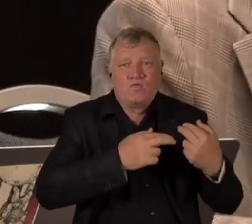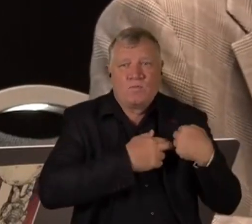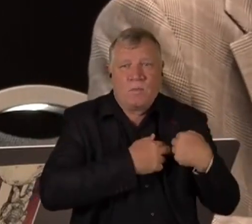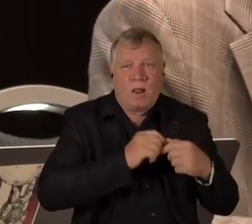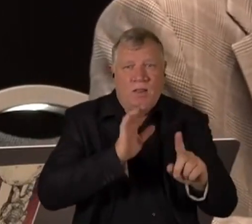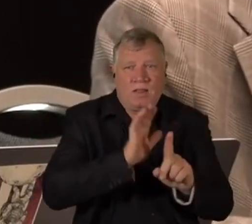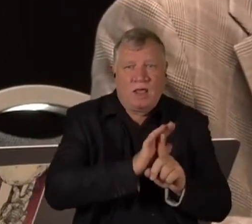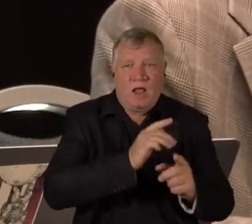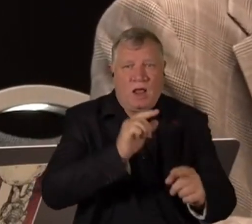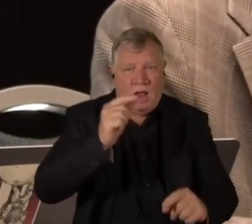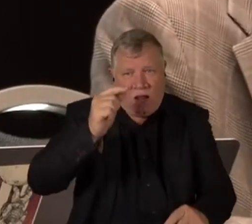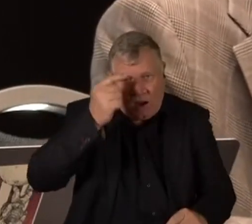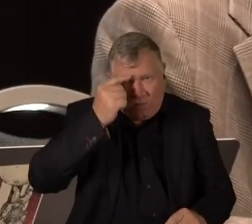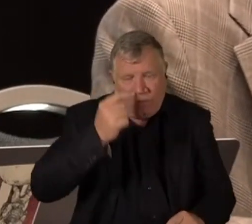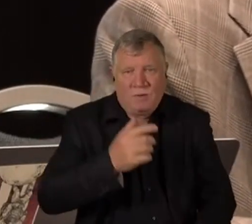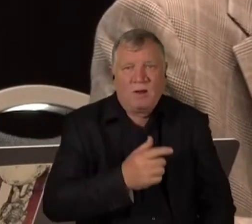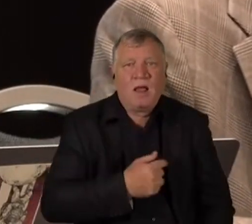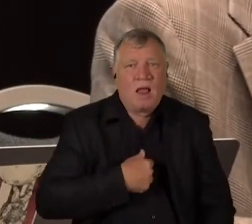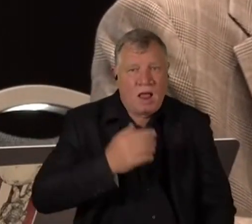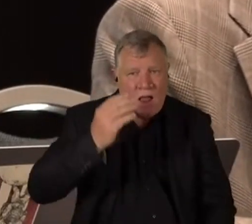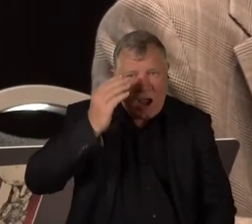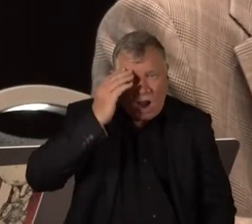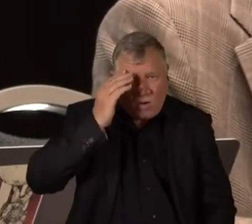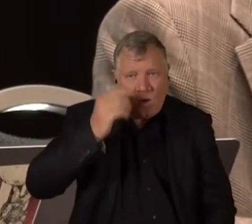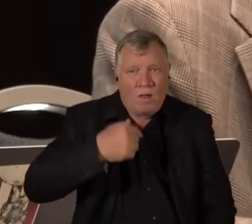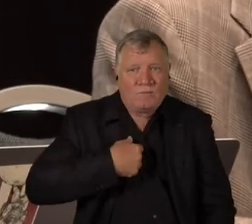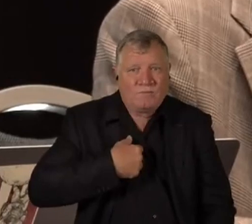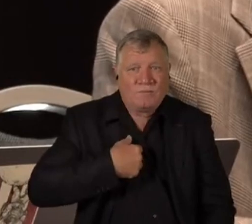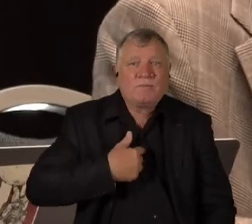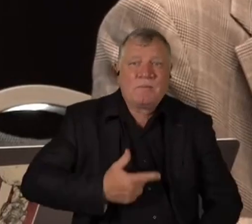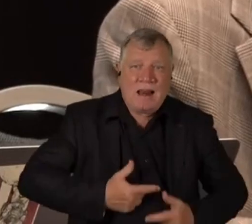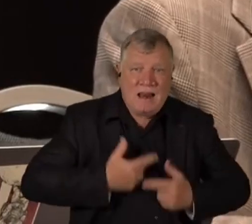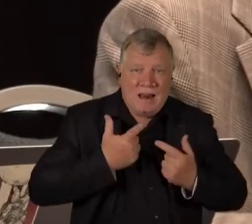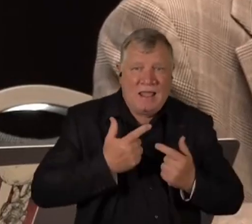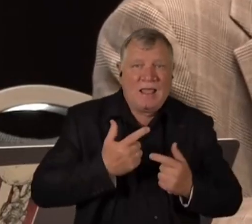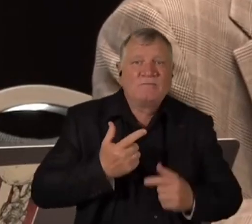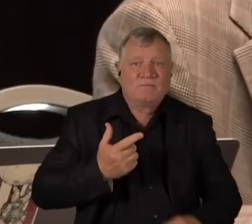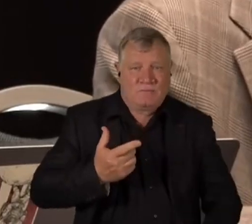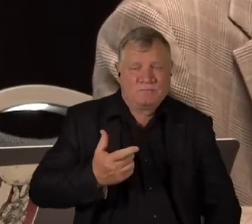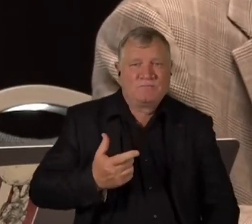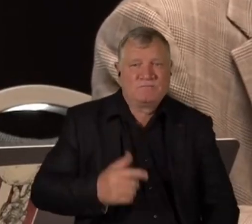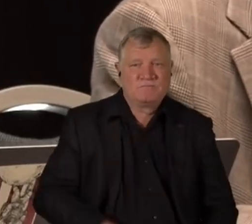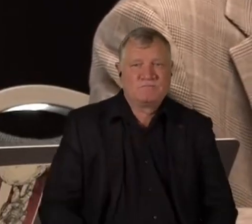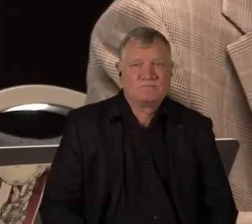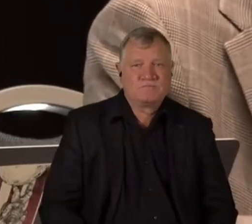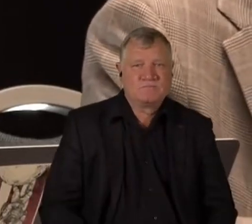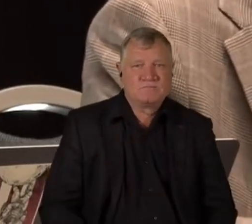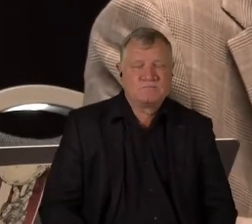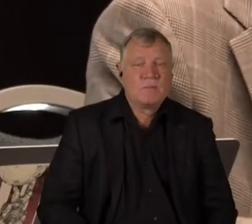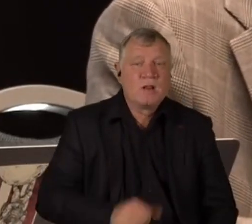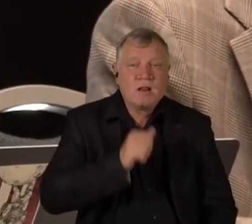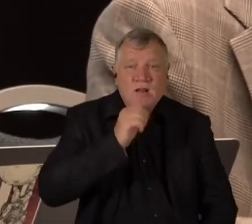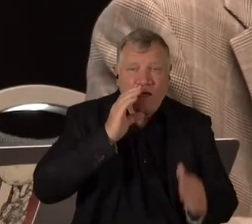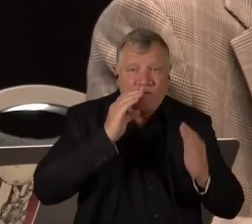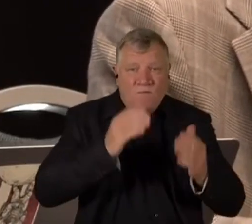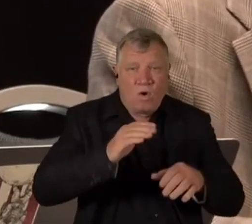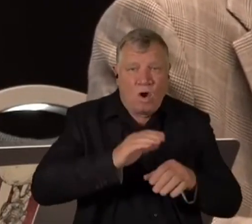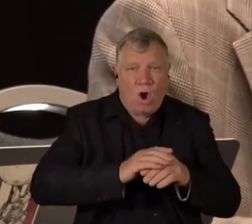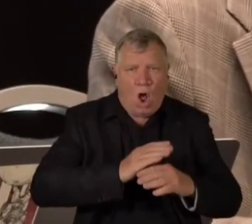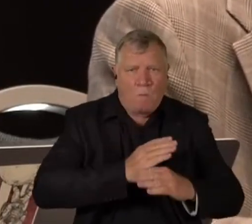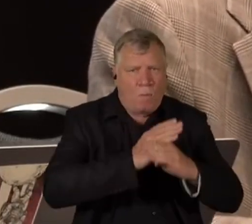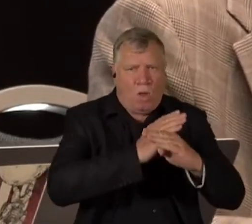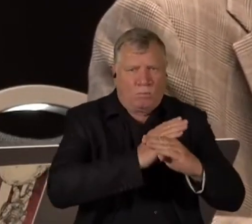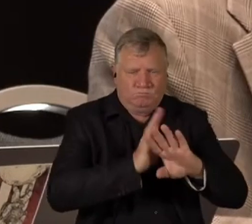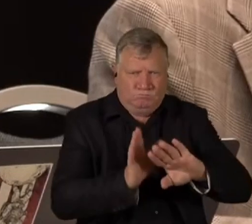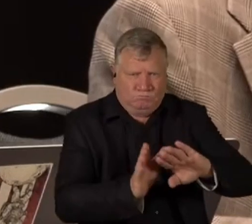responsibility of the government. I know this because I have seen it and I have lived it firsthand. But let's not focus on the roadblocks. Let's focus